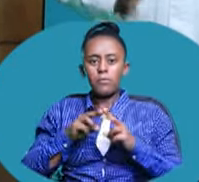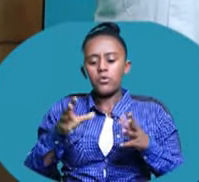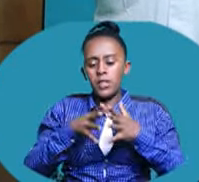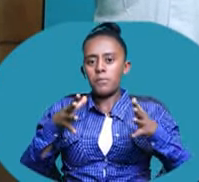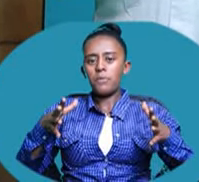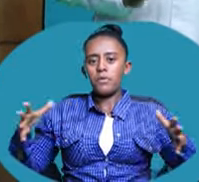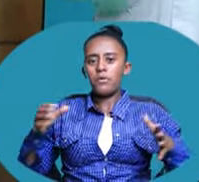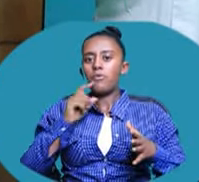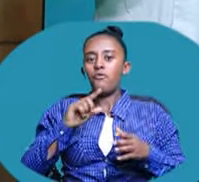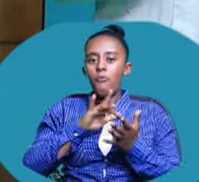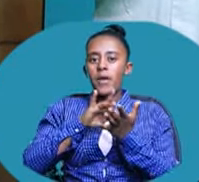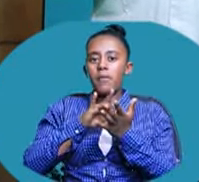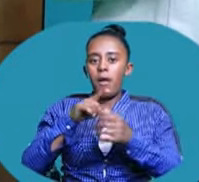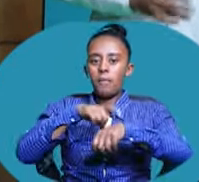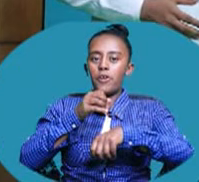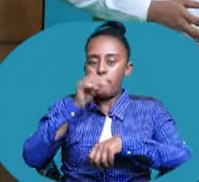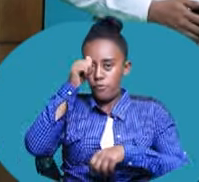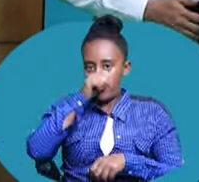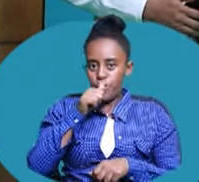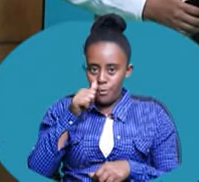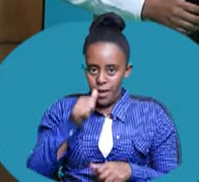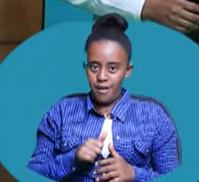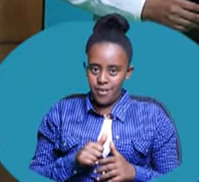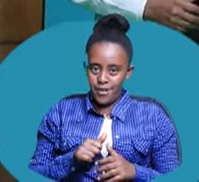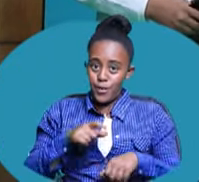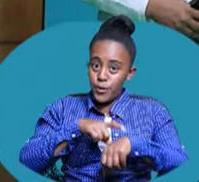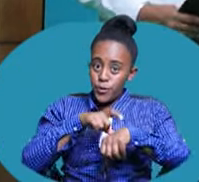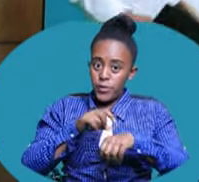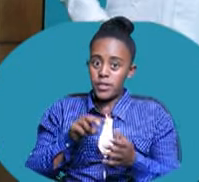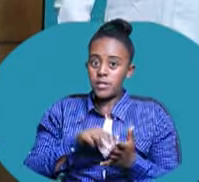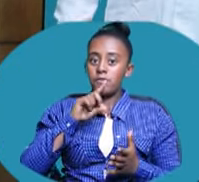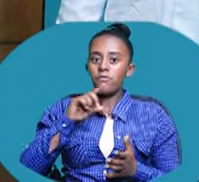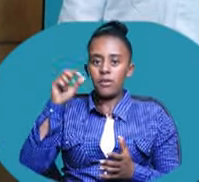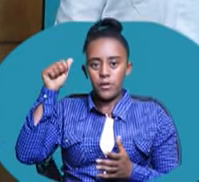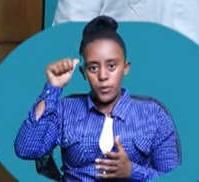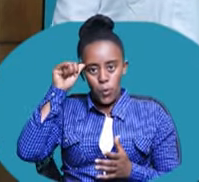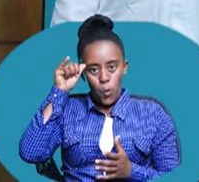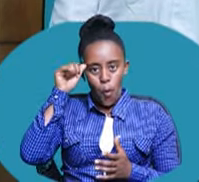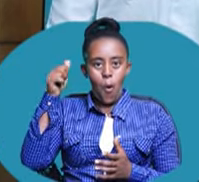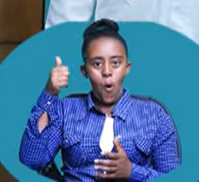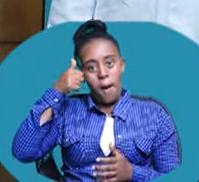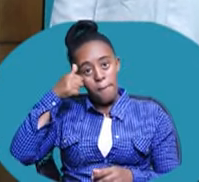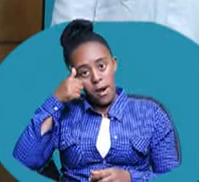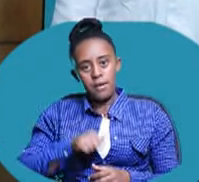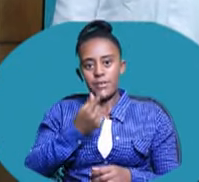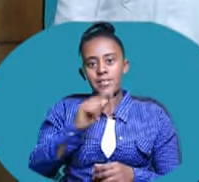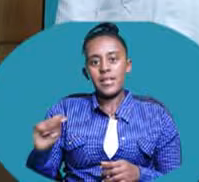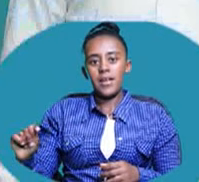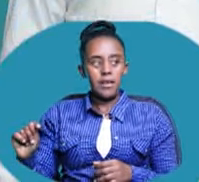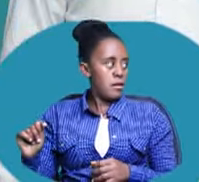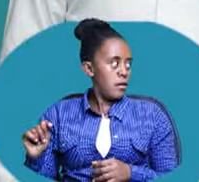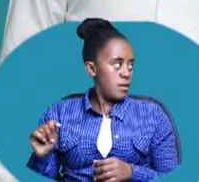of medieval period of Ethiopia. During the reign of Yakunu Amlak, the territory